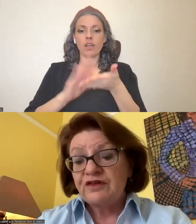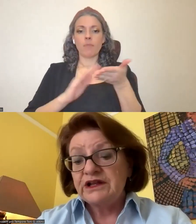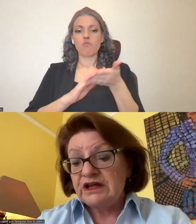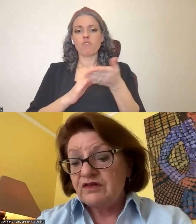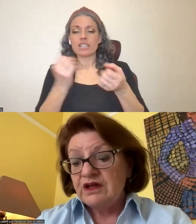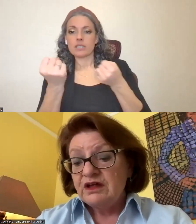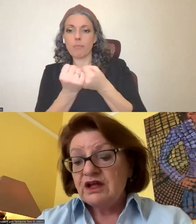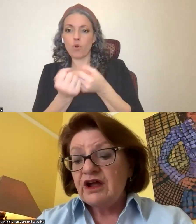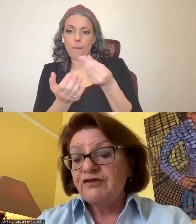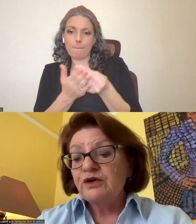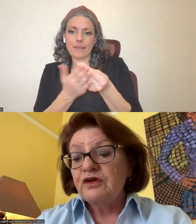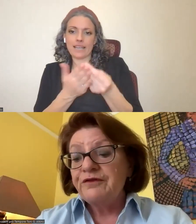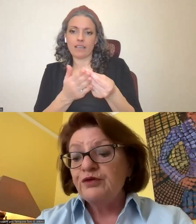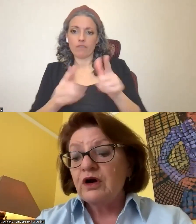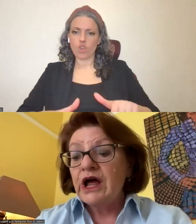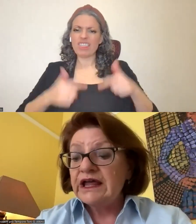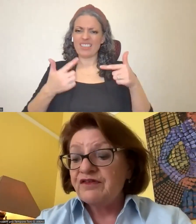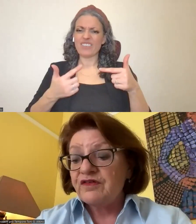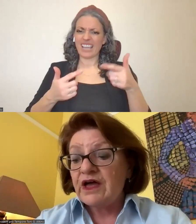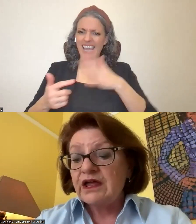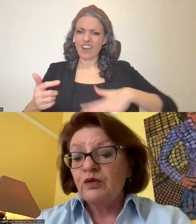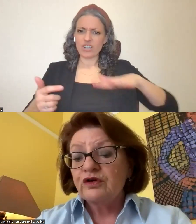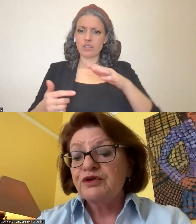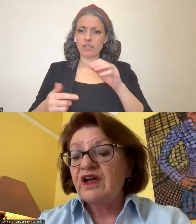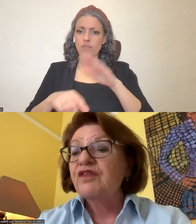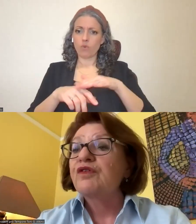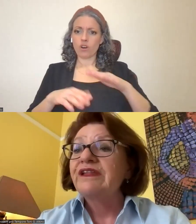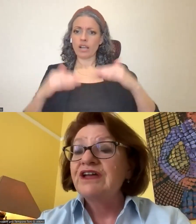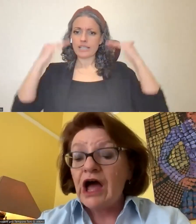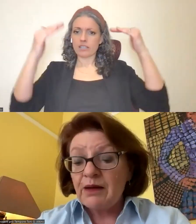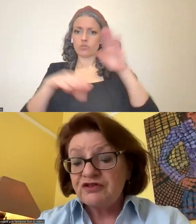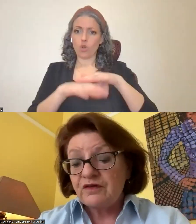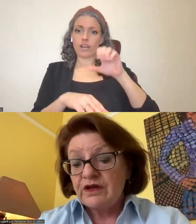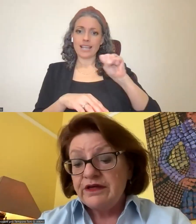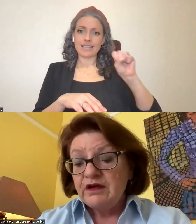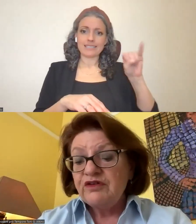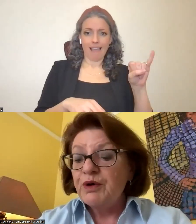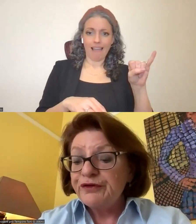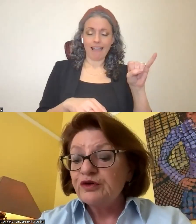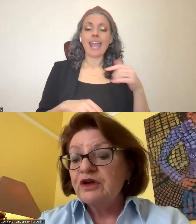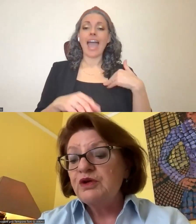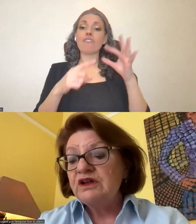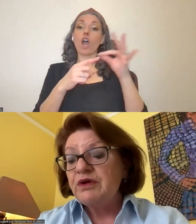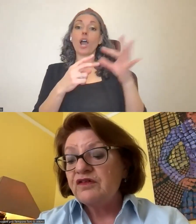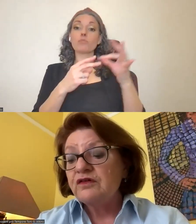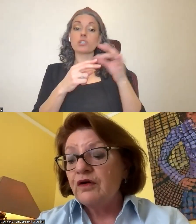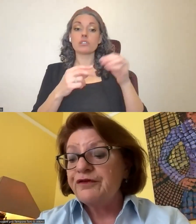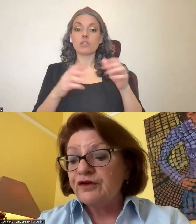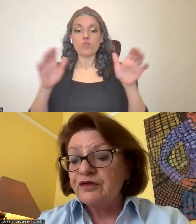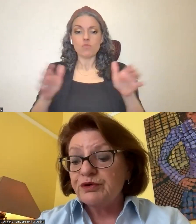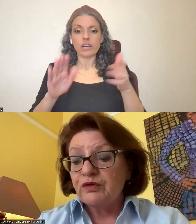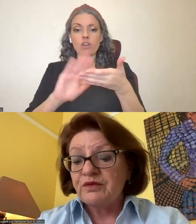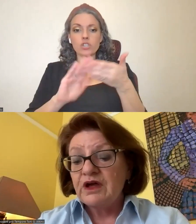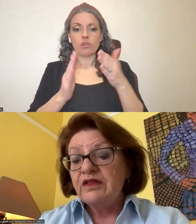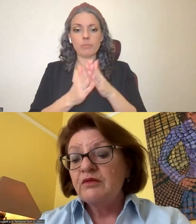living facilities that care for adults who are on SSI in order to protect those living options. We've bolstered community-based adult